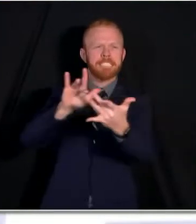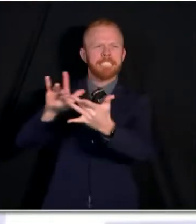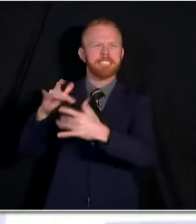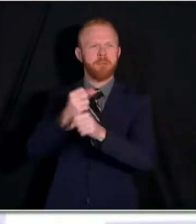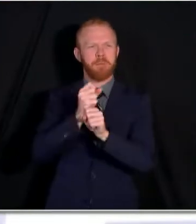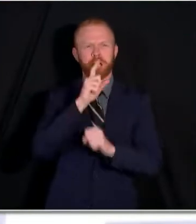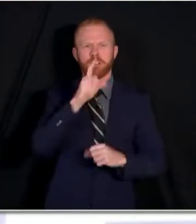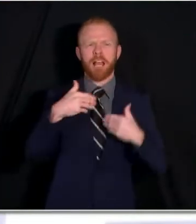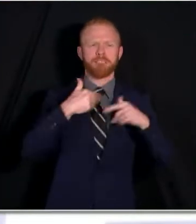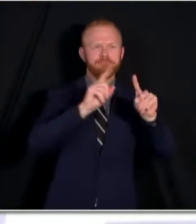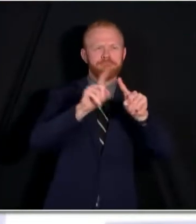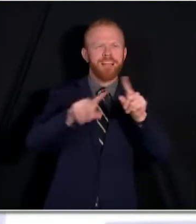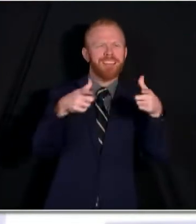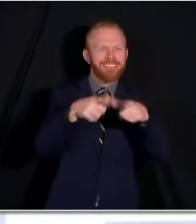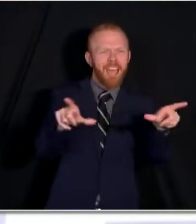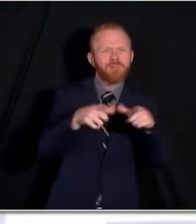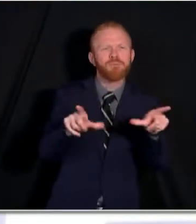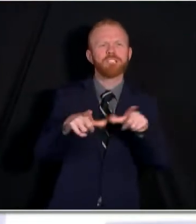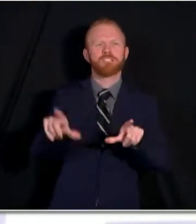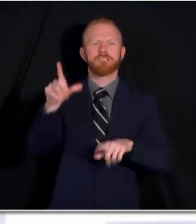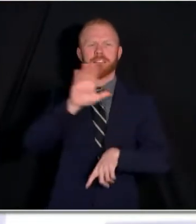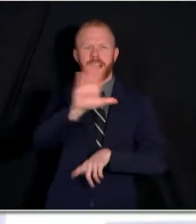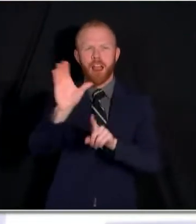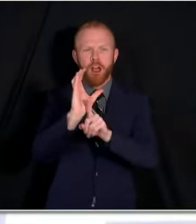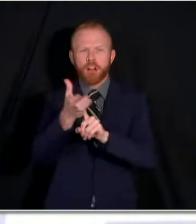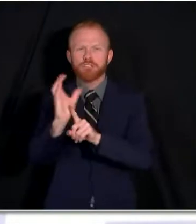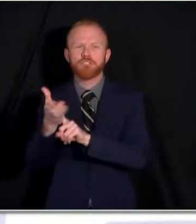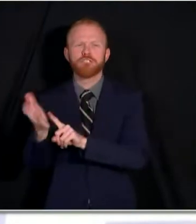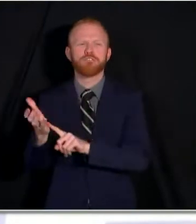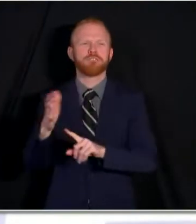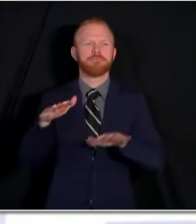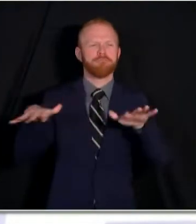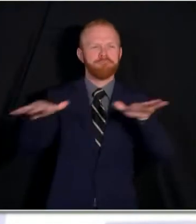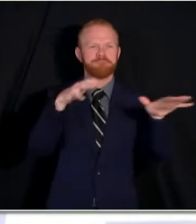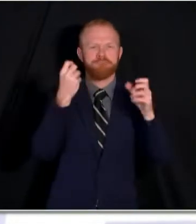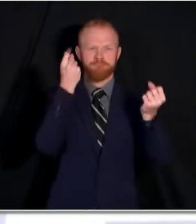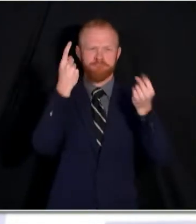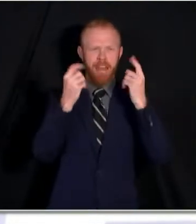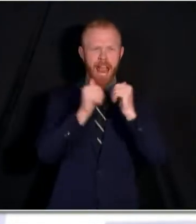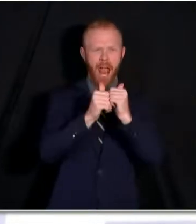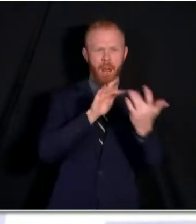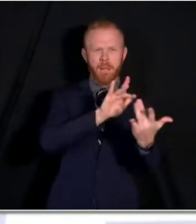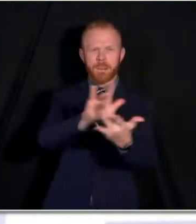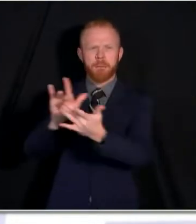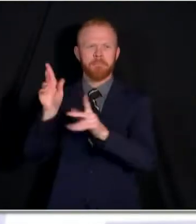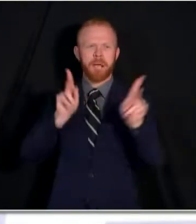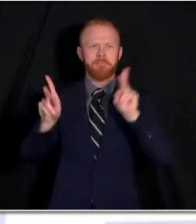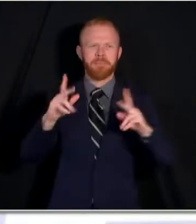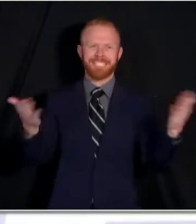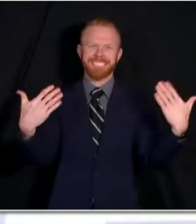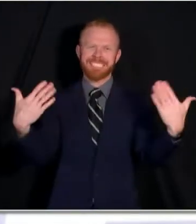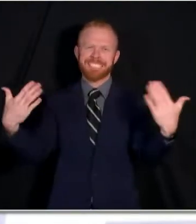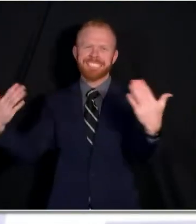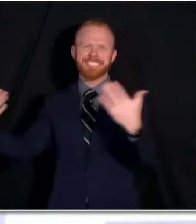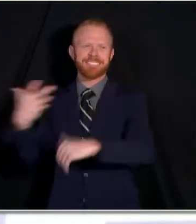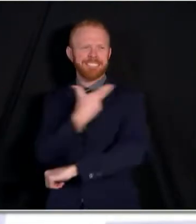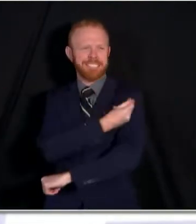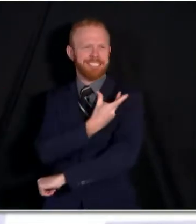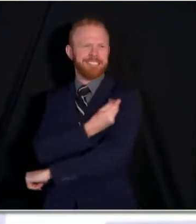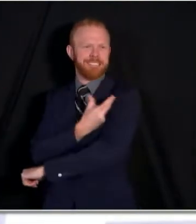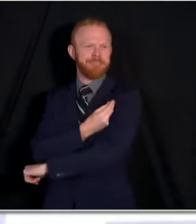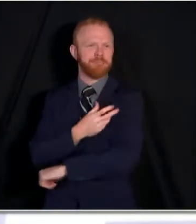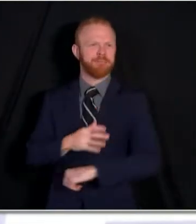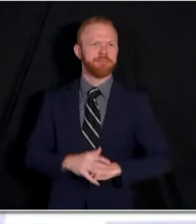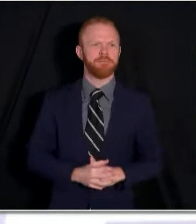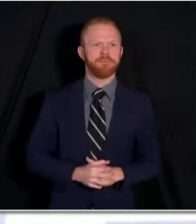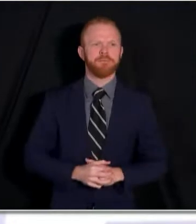competent, bottom up in terms of our frame and our effort, again, focusing not just on speed, but delivering on the promise and promotion of